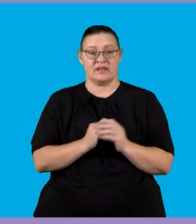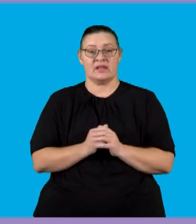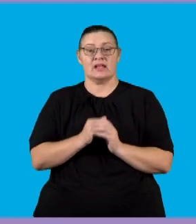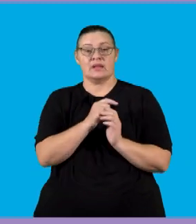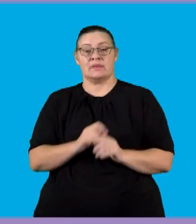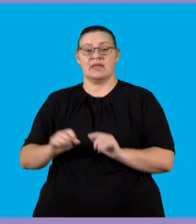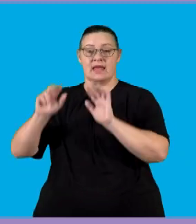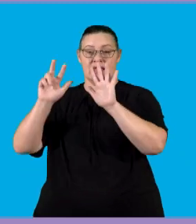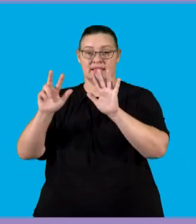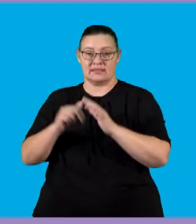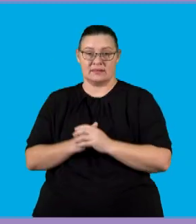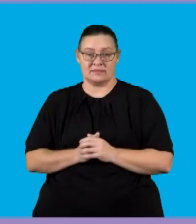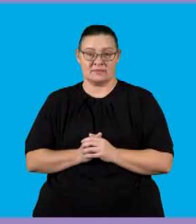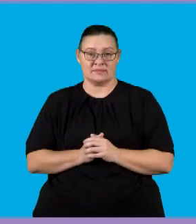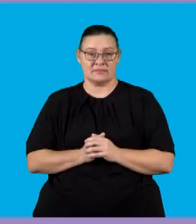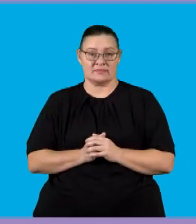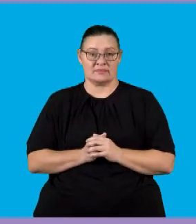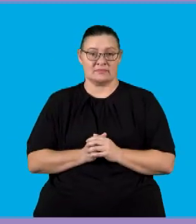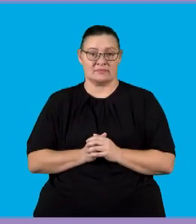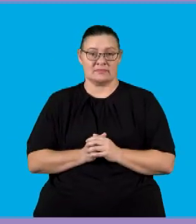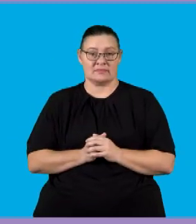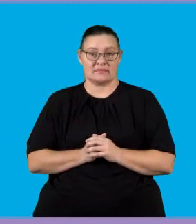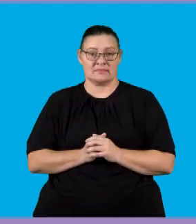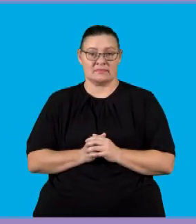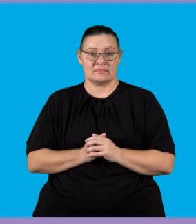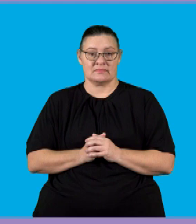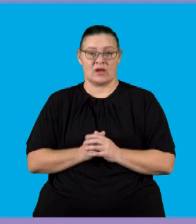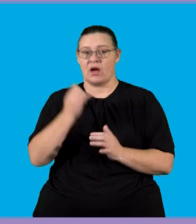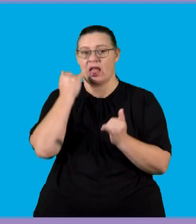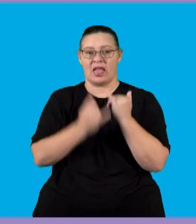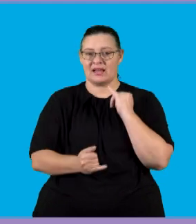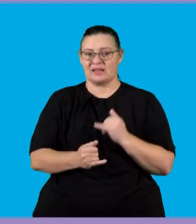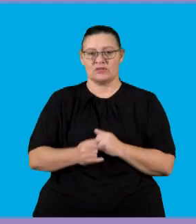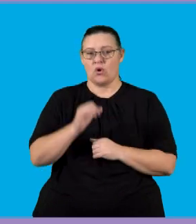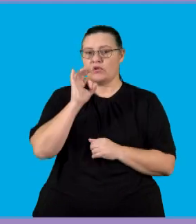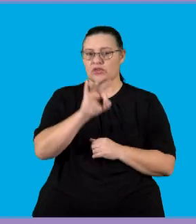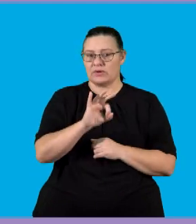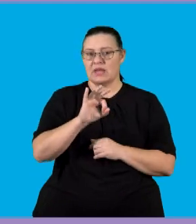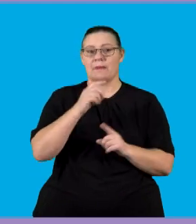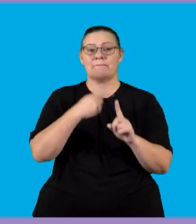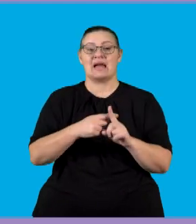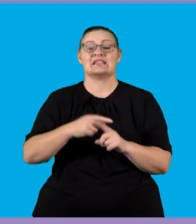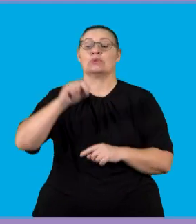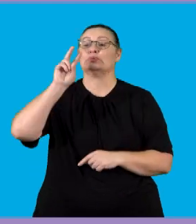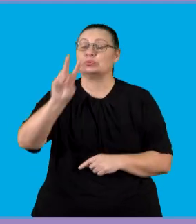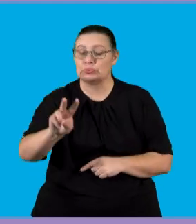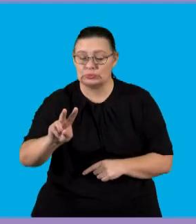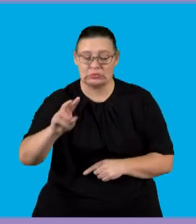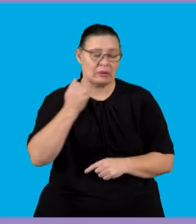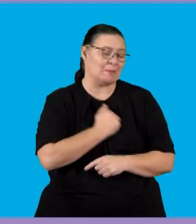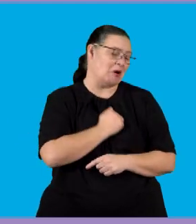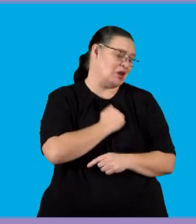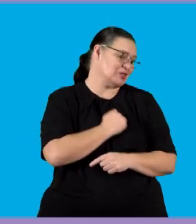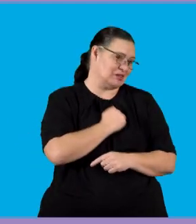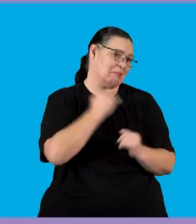final exponent is going to be, oh, sorry, I do not see that. It is a 3 plus a